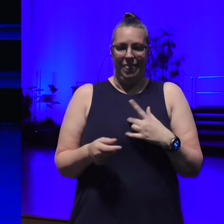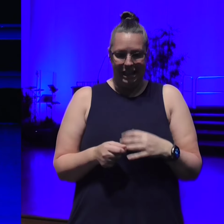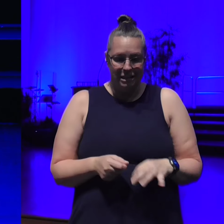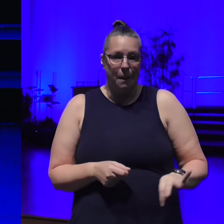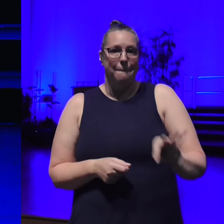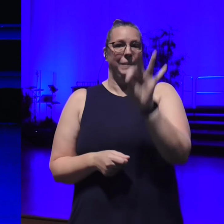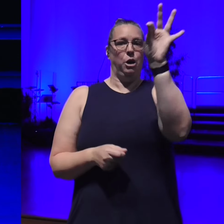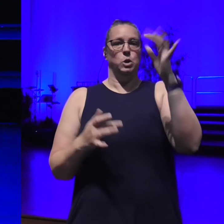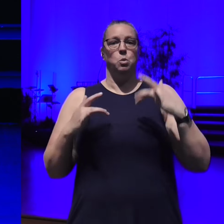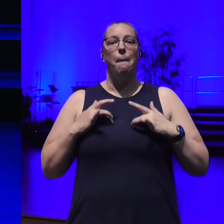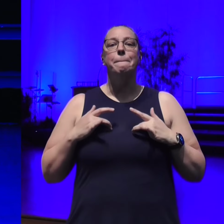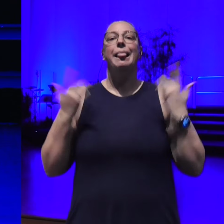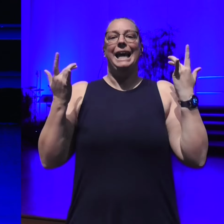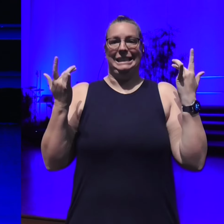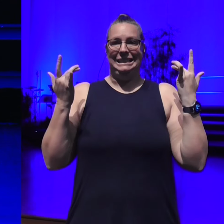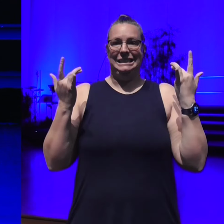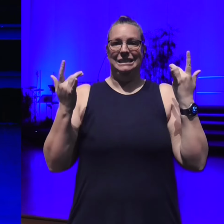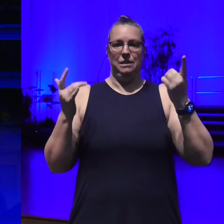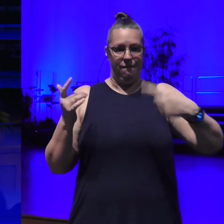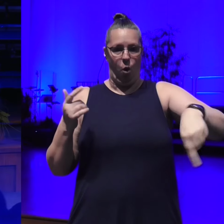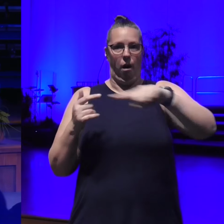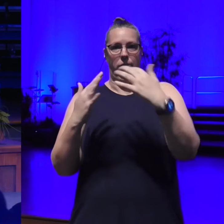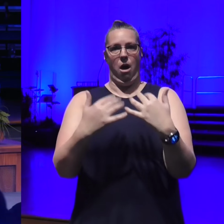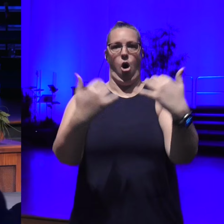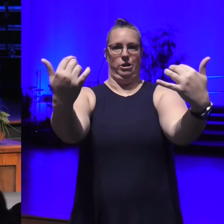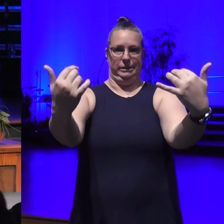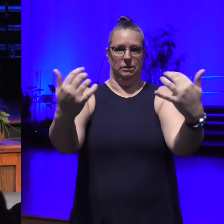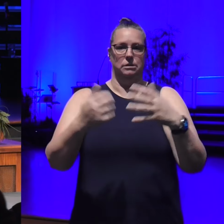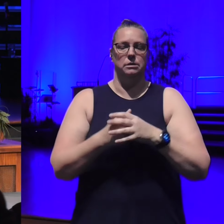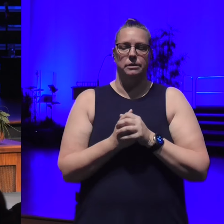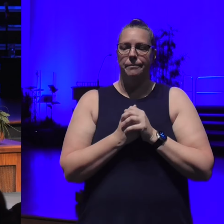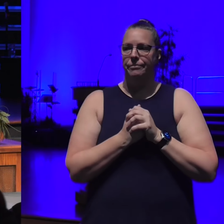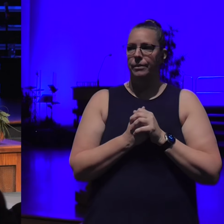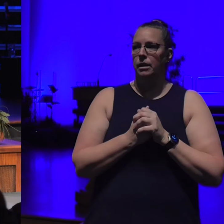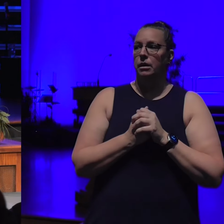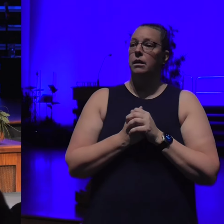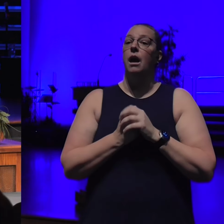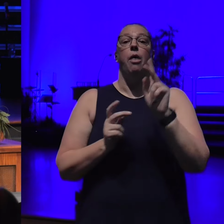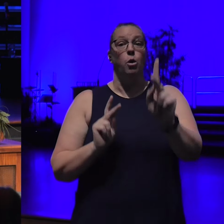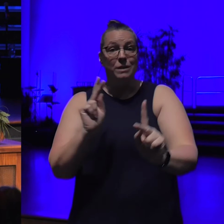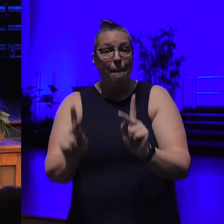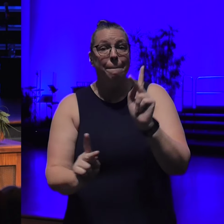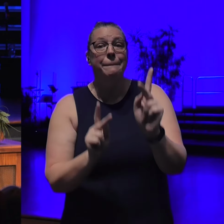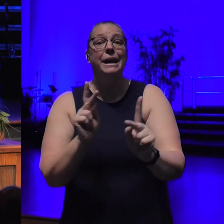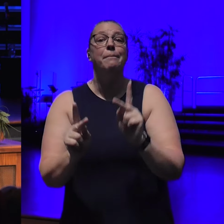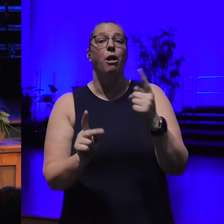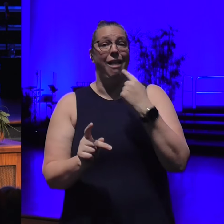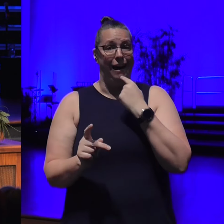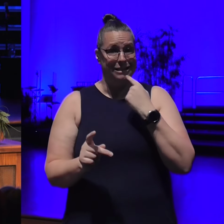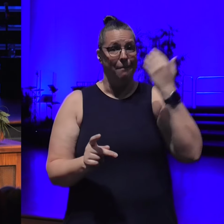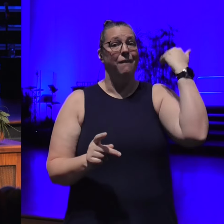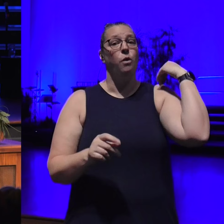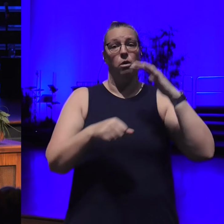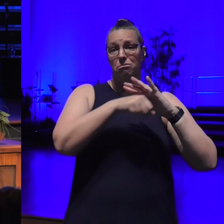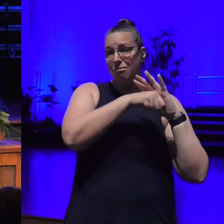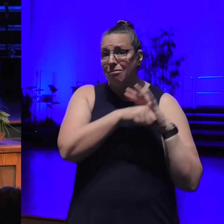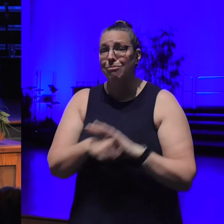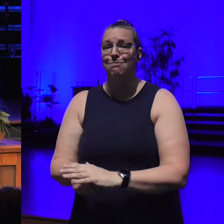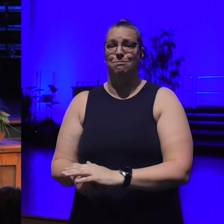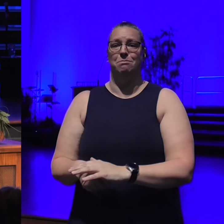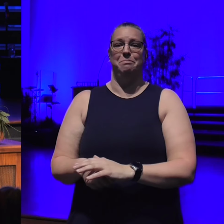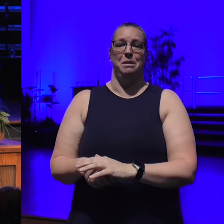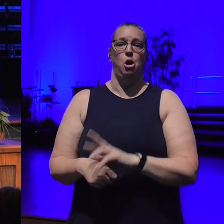bliss for the people who were listening. Those people, as I mentioned, were under great oppression from the Roman Empire.